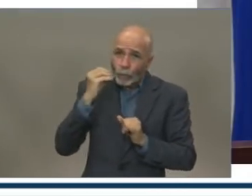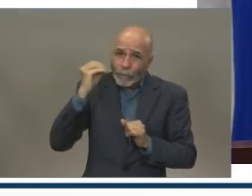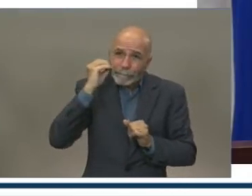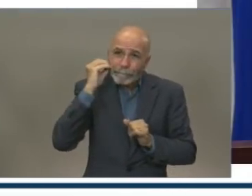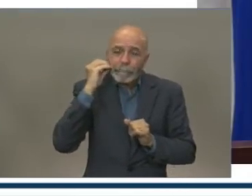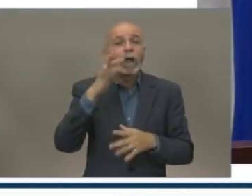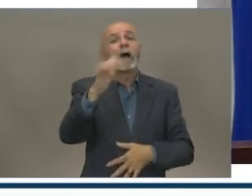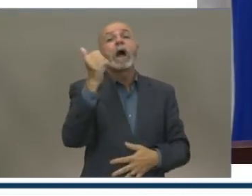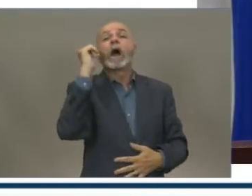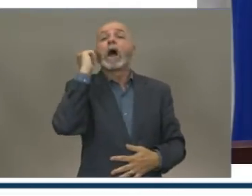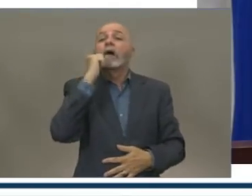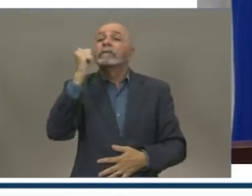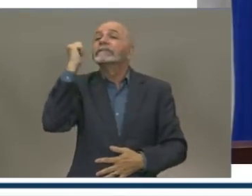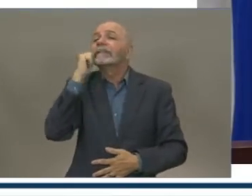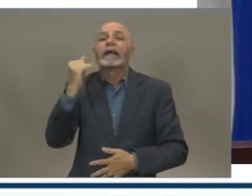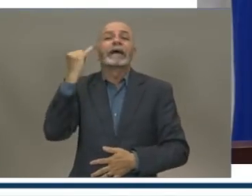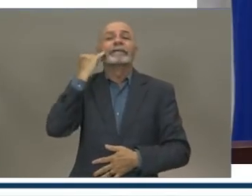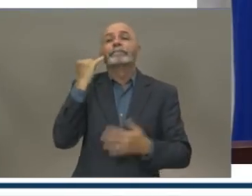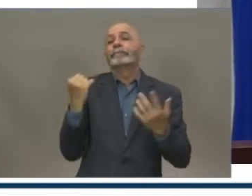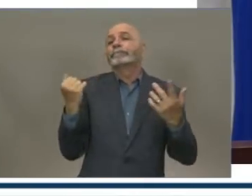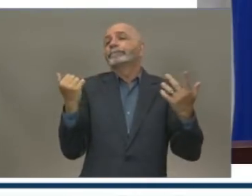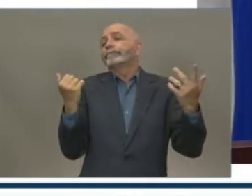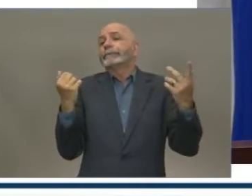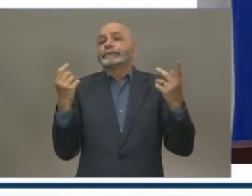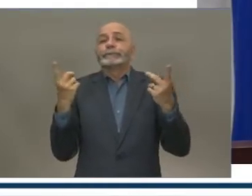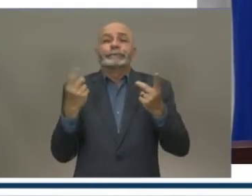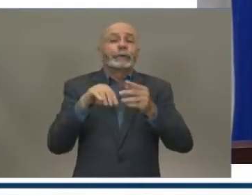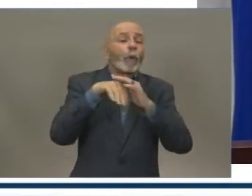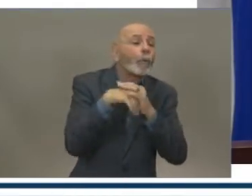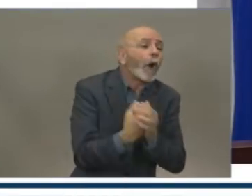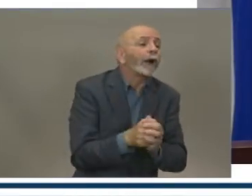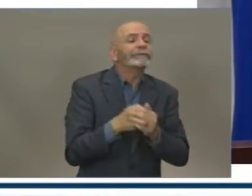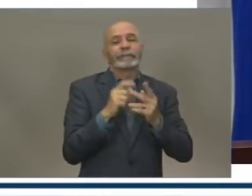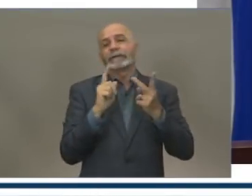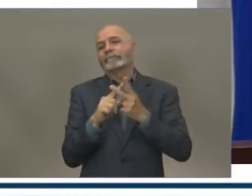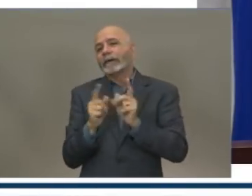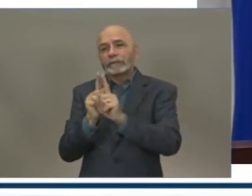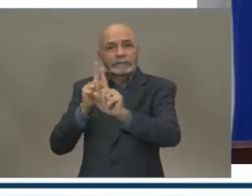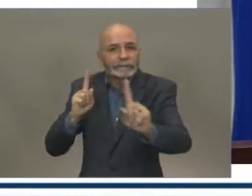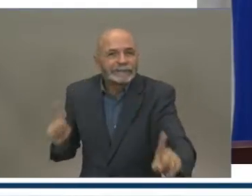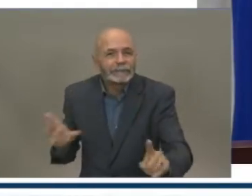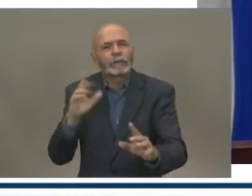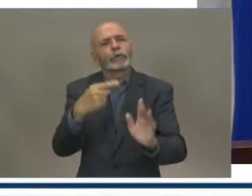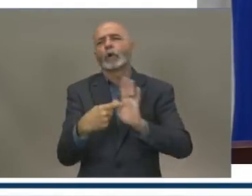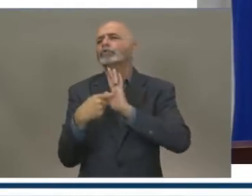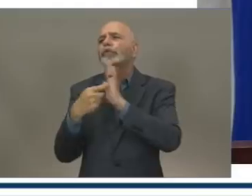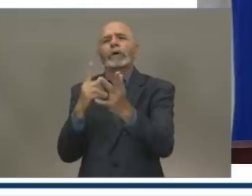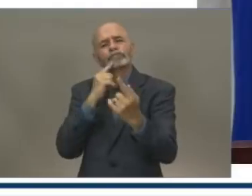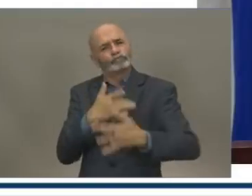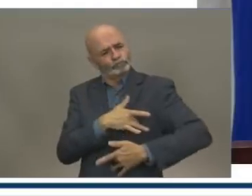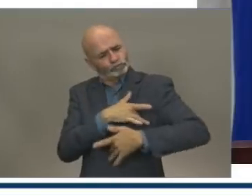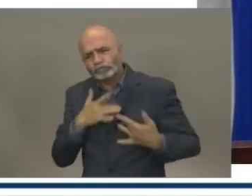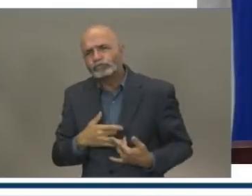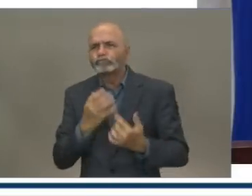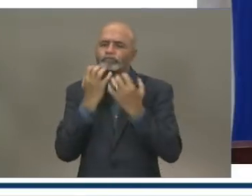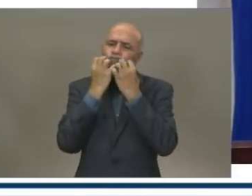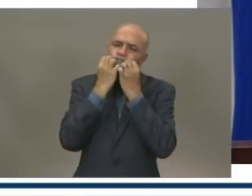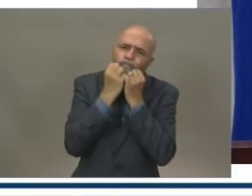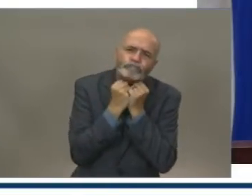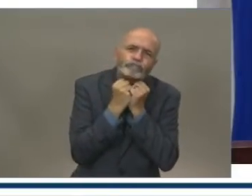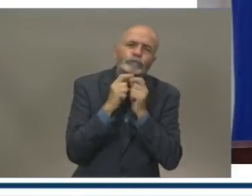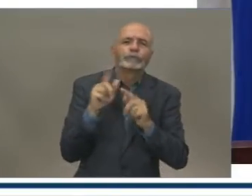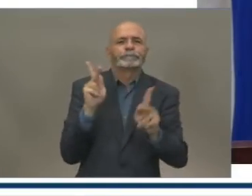habits and spread caring and kindness. We're all in this together. And I have to end with this note. And for those who have been